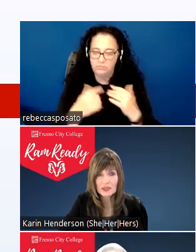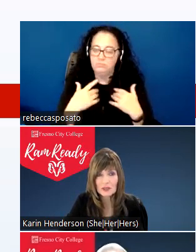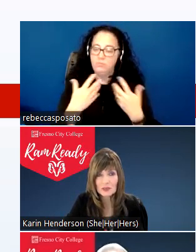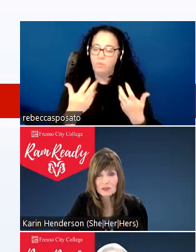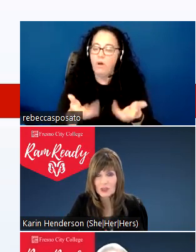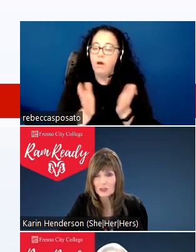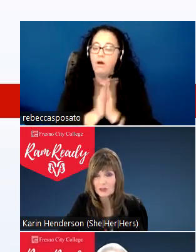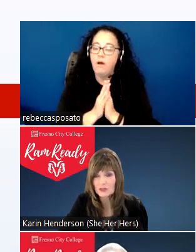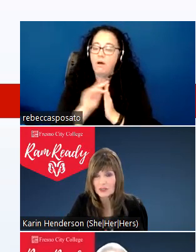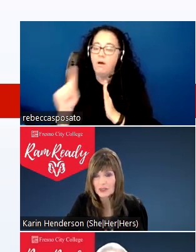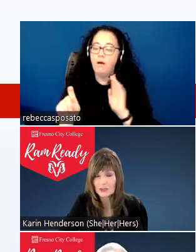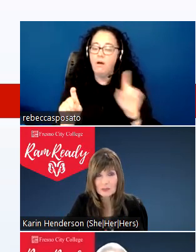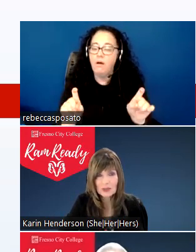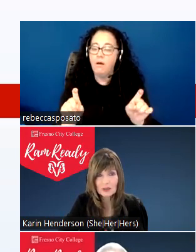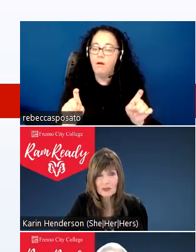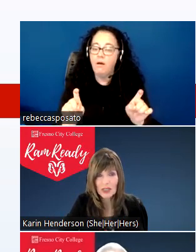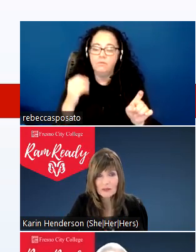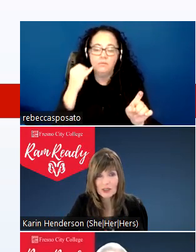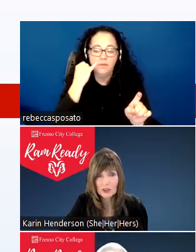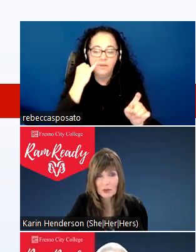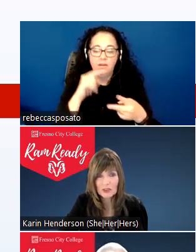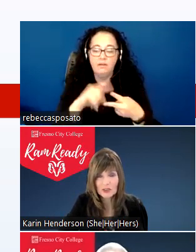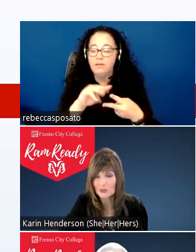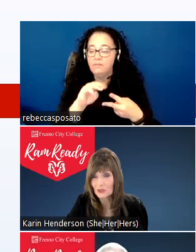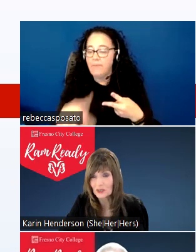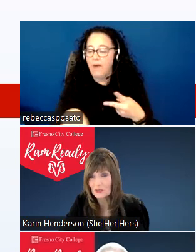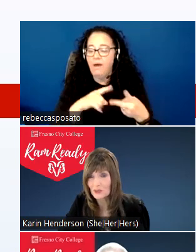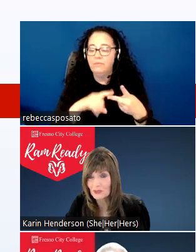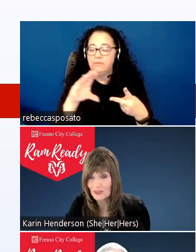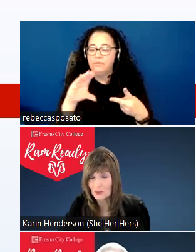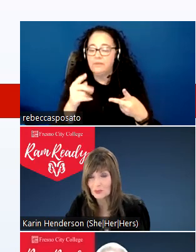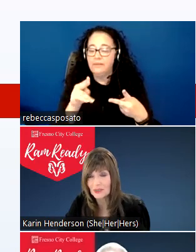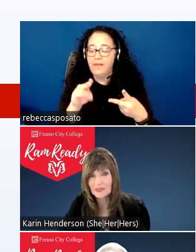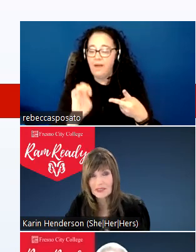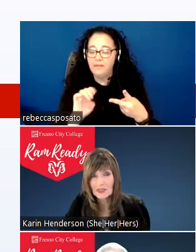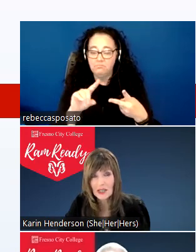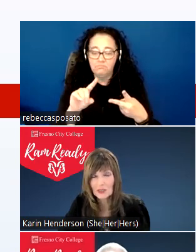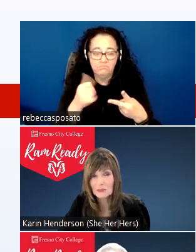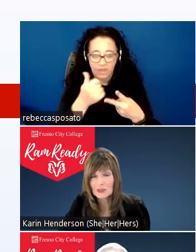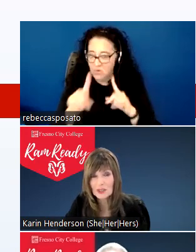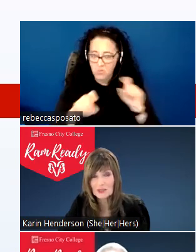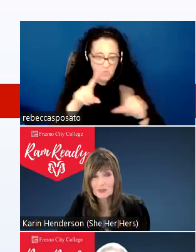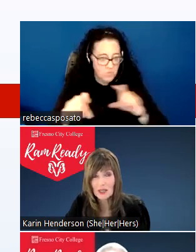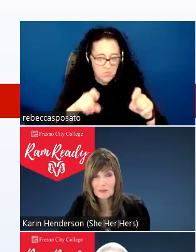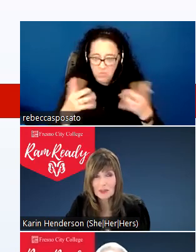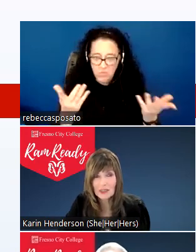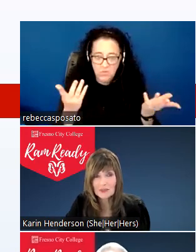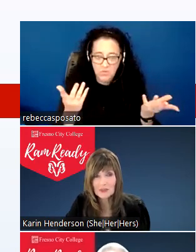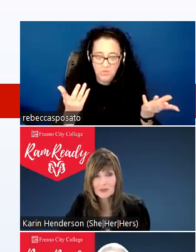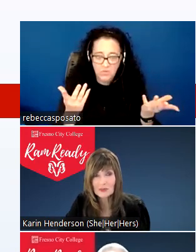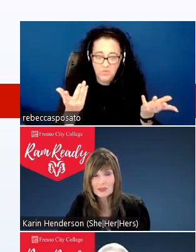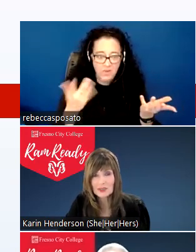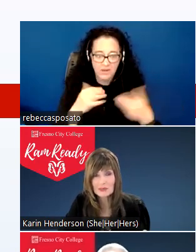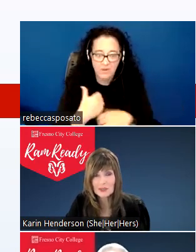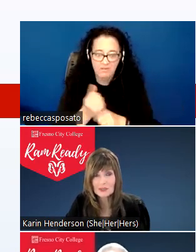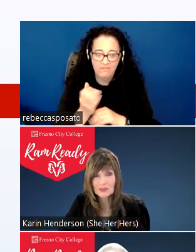ask if Celeste or Mel, if you have any questions. There's only a few of us, so please, I don't want to put you on the spot, but I also